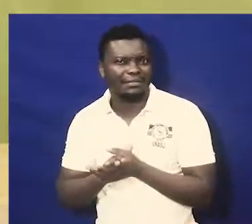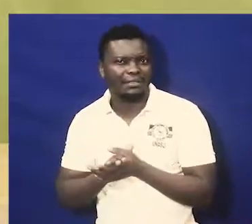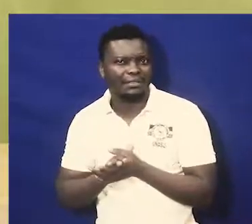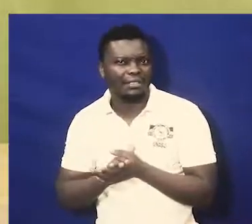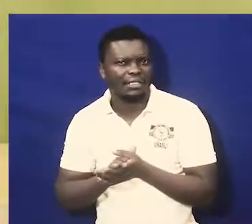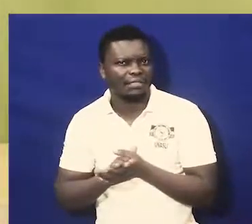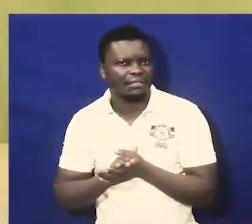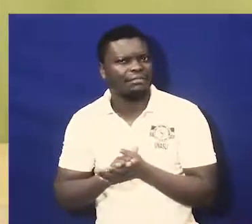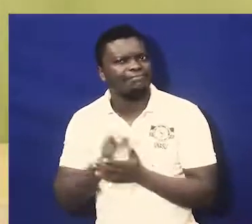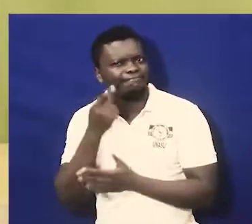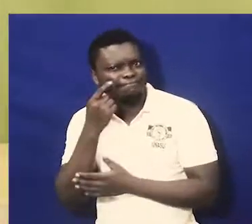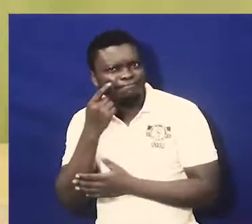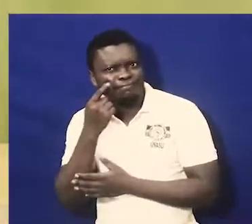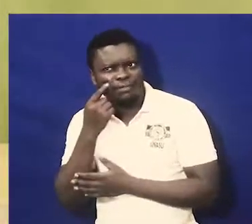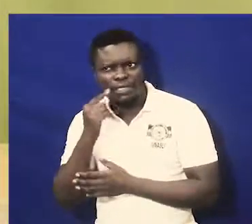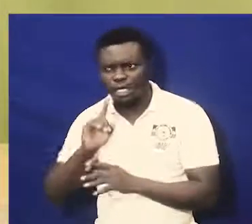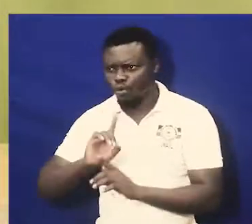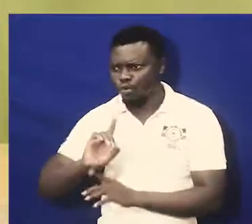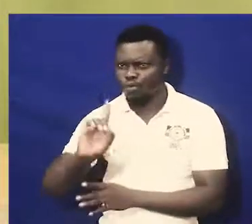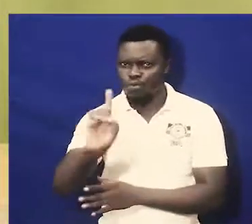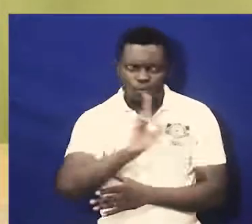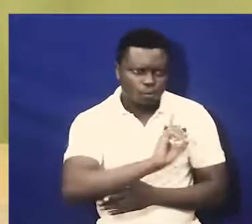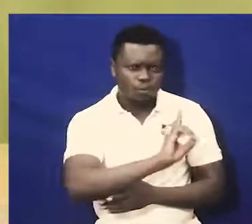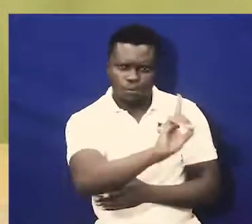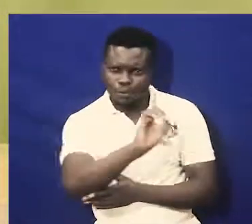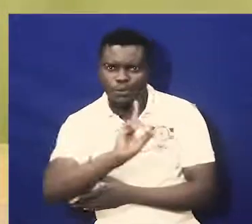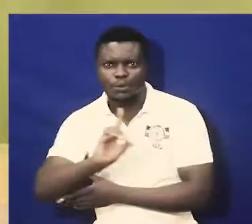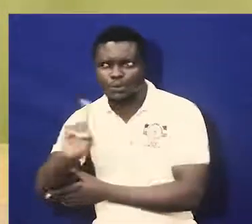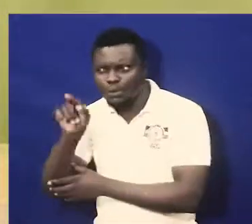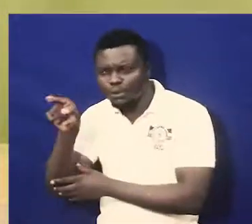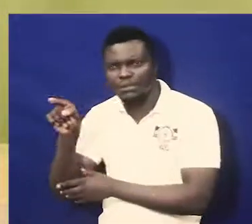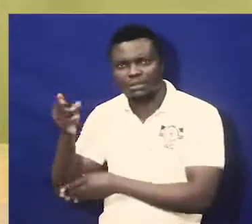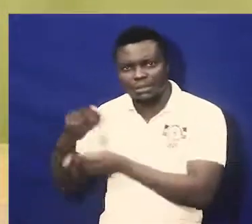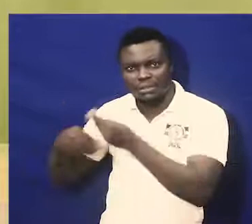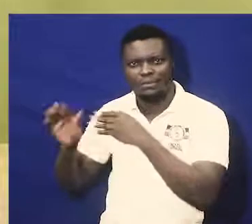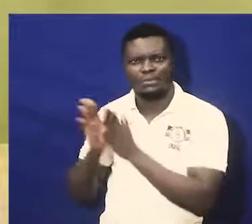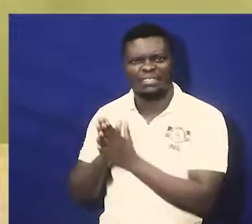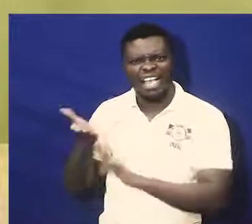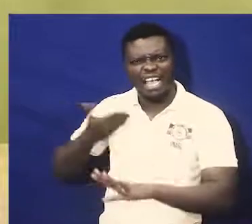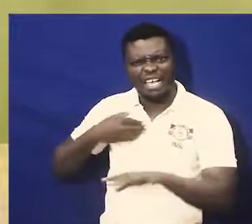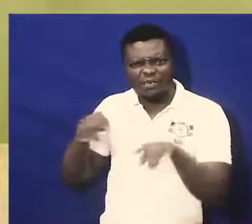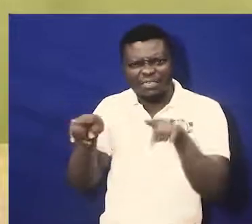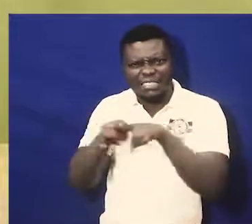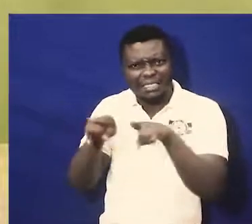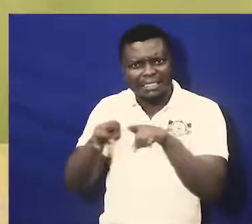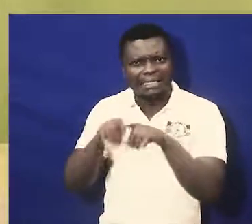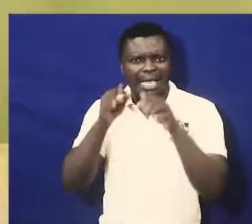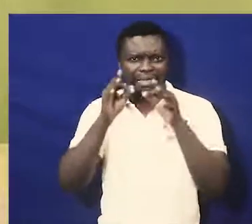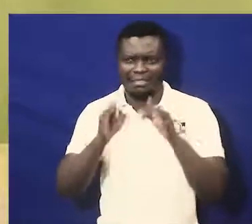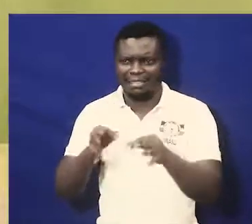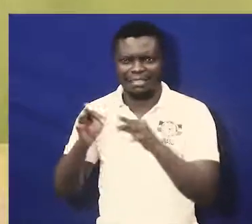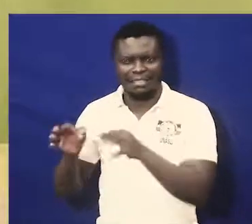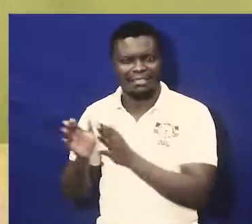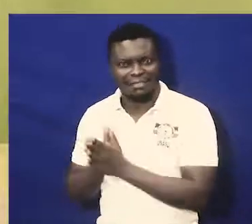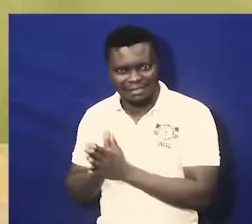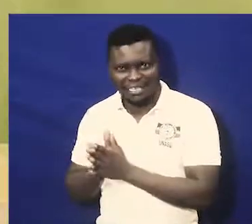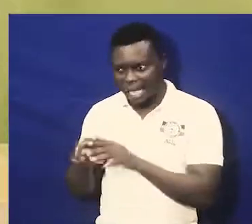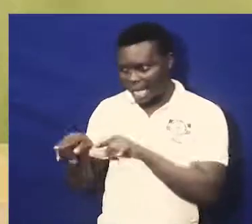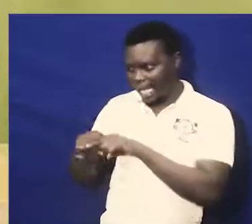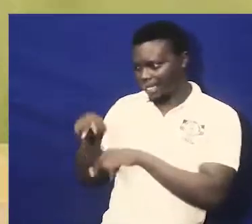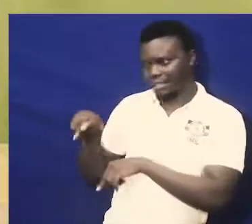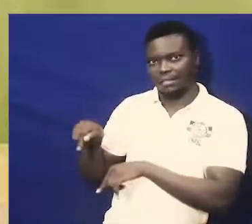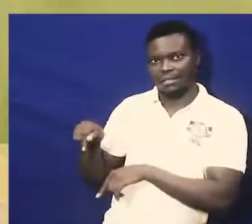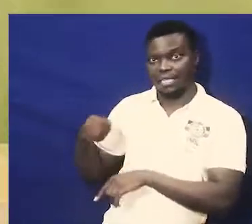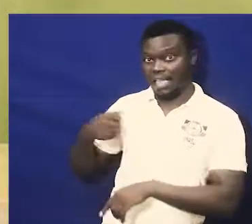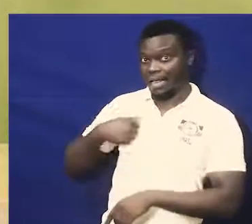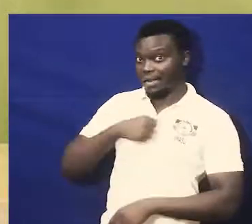Have you ever stepped in those shops? Do they have the same items as there are in Nalongo's